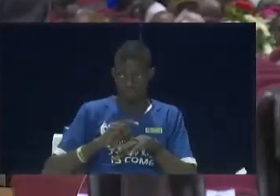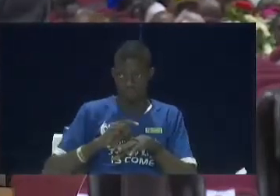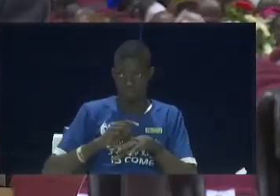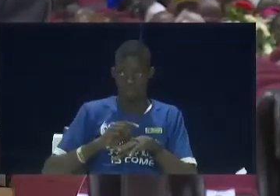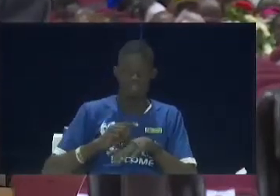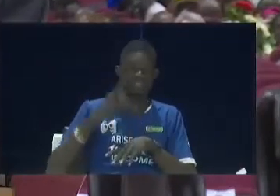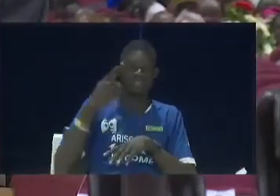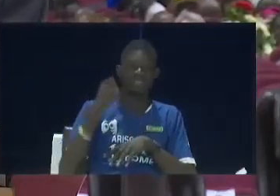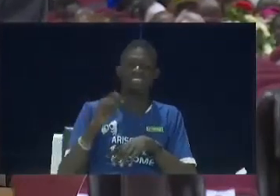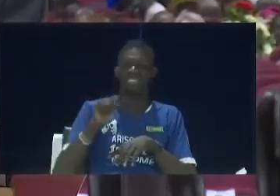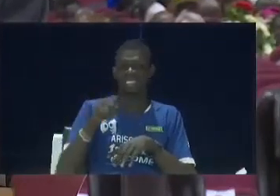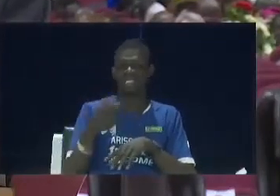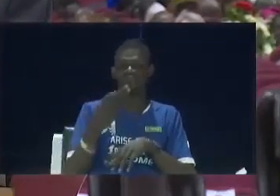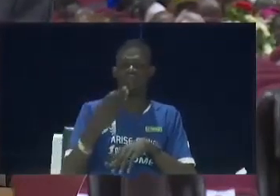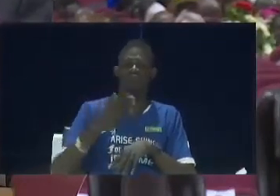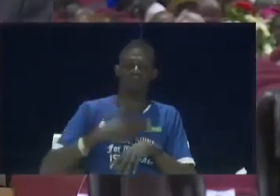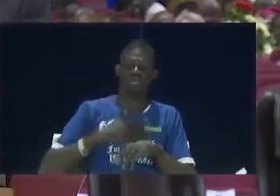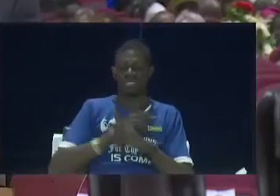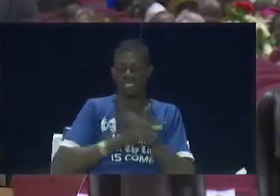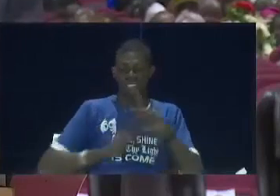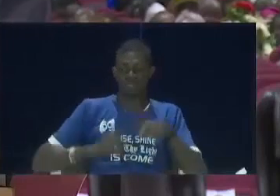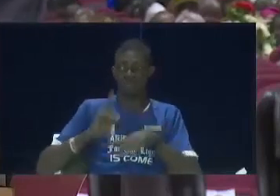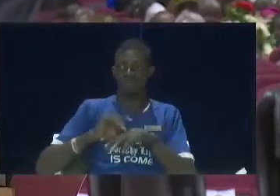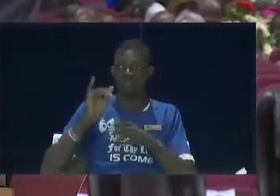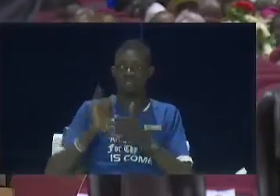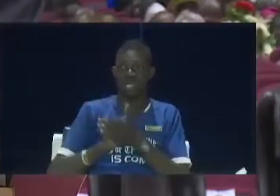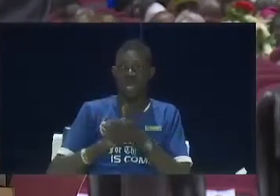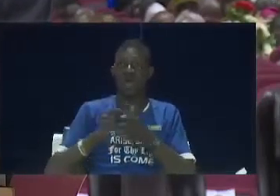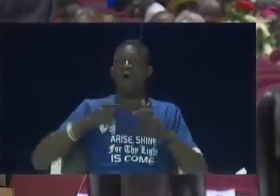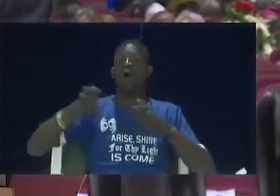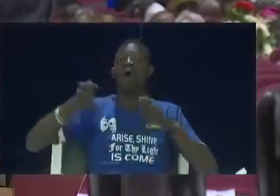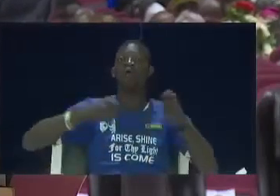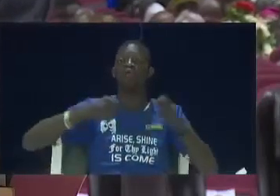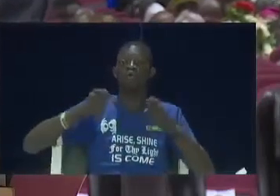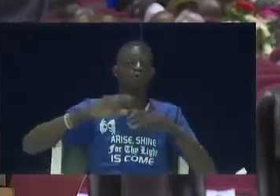The keys of my kingdom that rules over all.